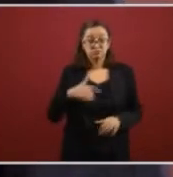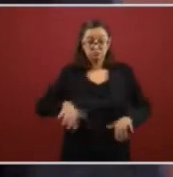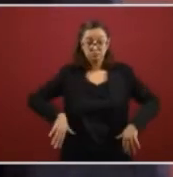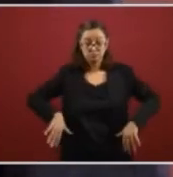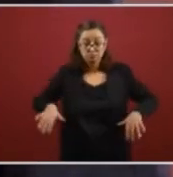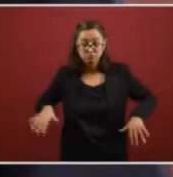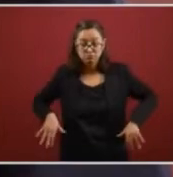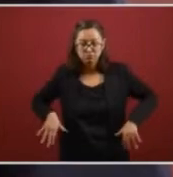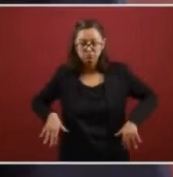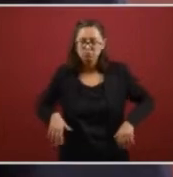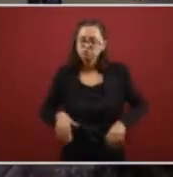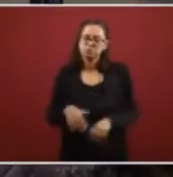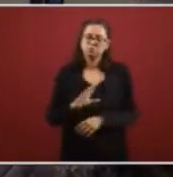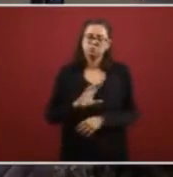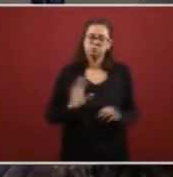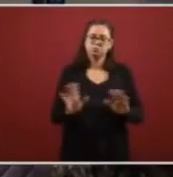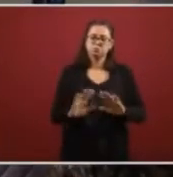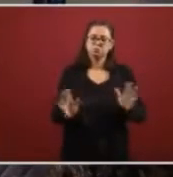I am not a coward.